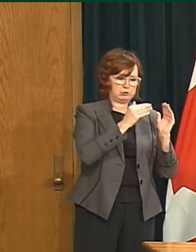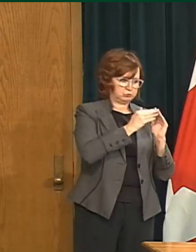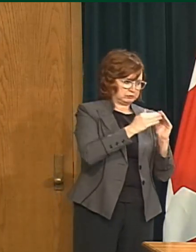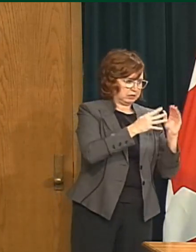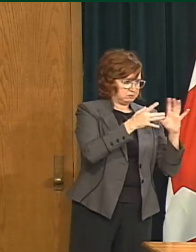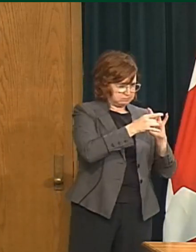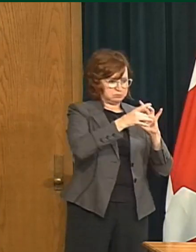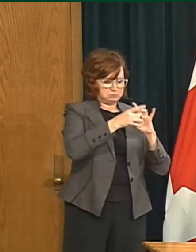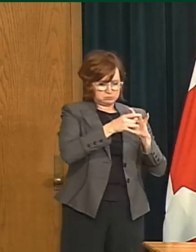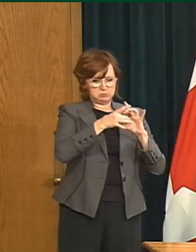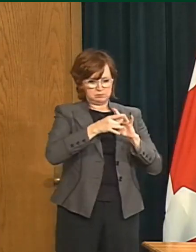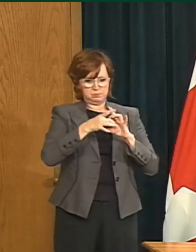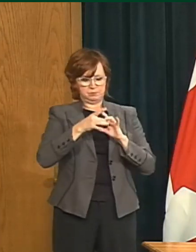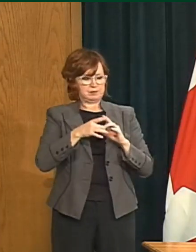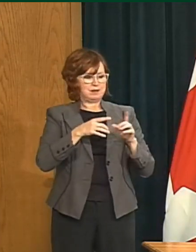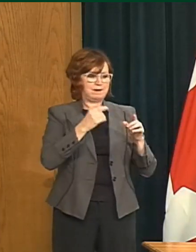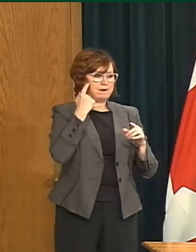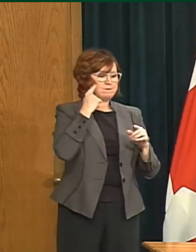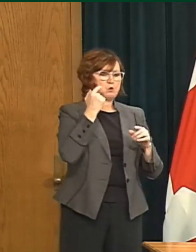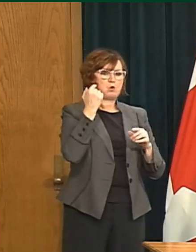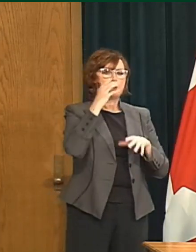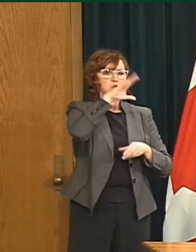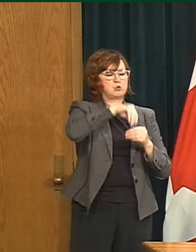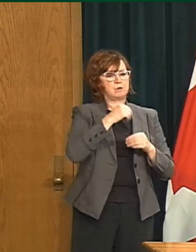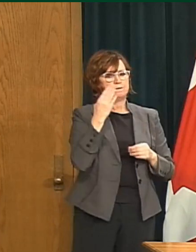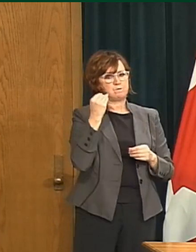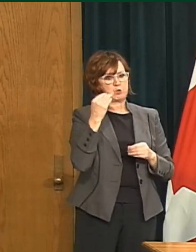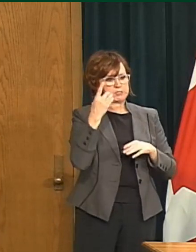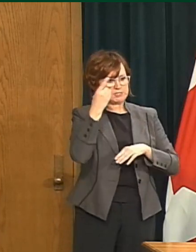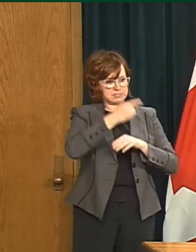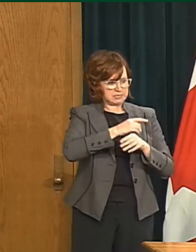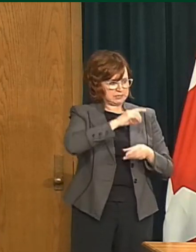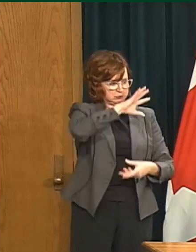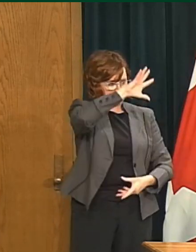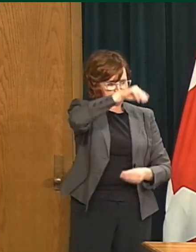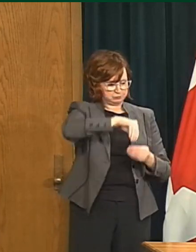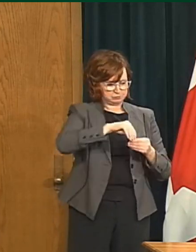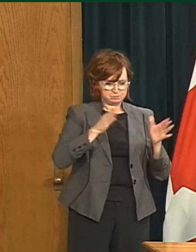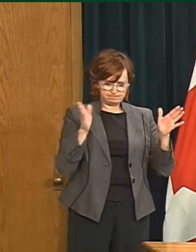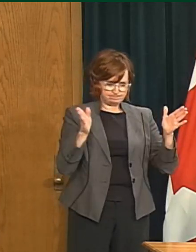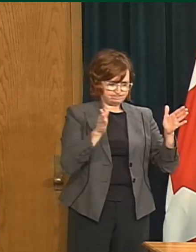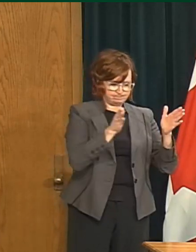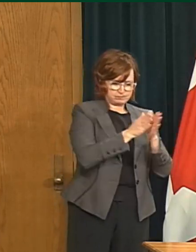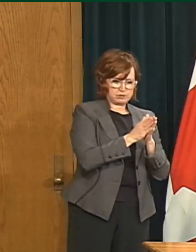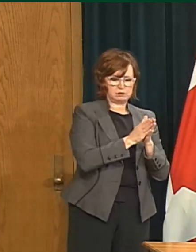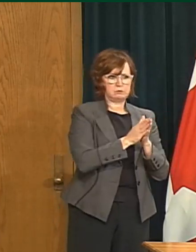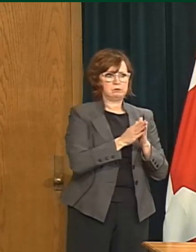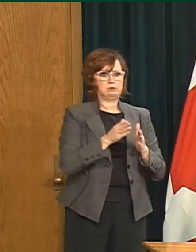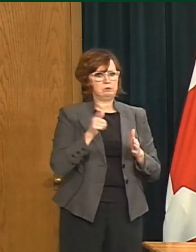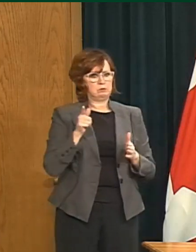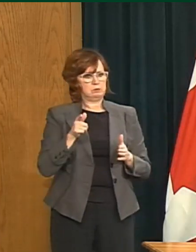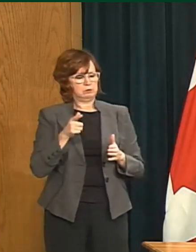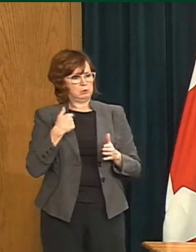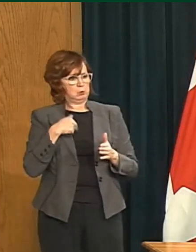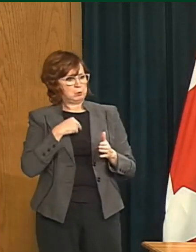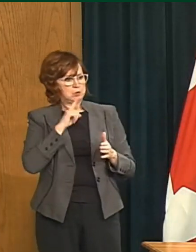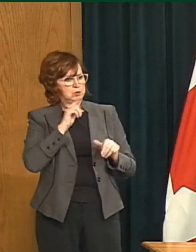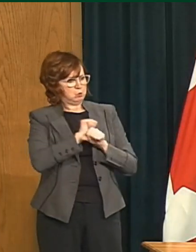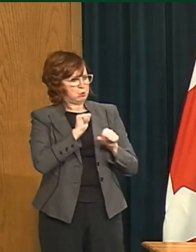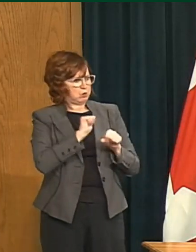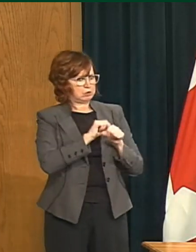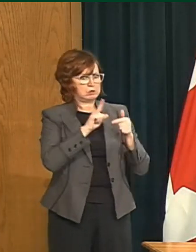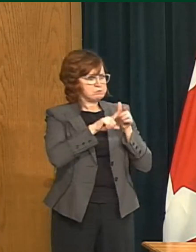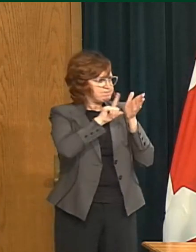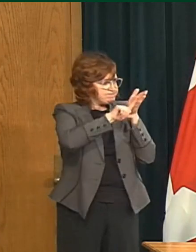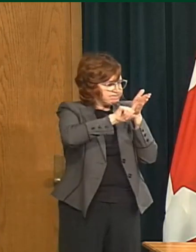close contact with over the last 14 days. So that work, I'm very proud to say, is working seamlessly across jurisdictions throughout